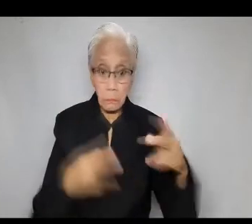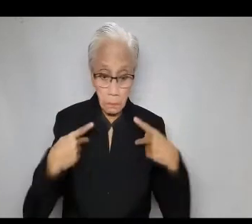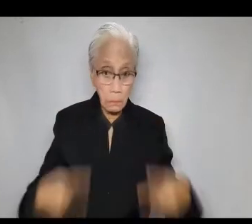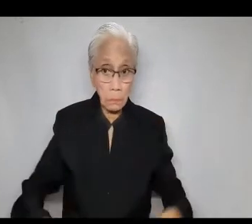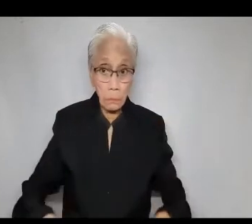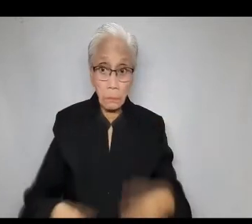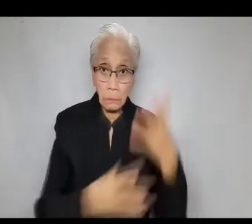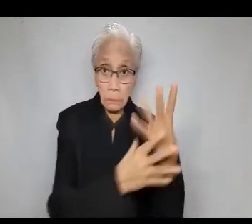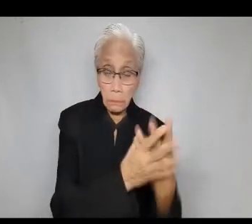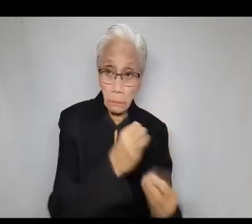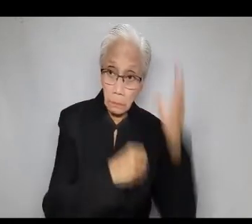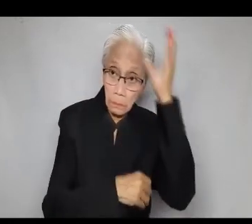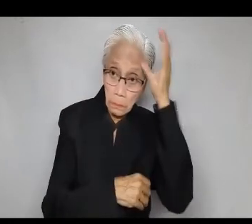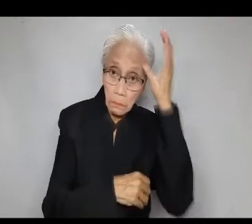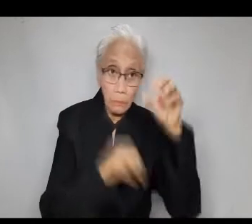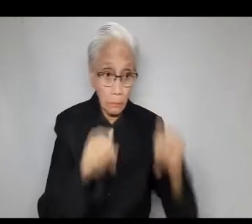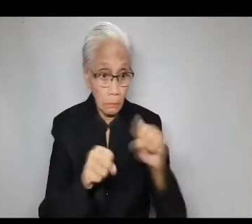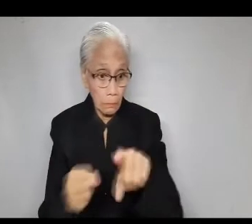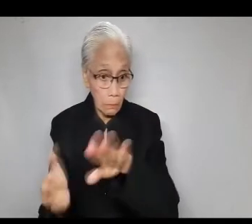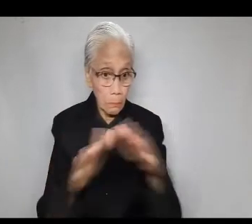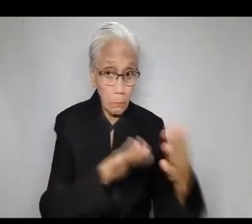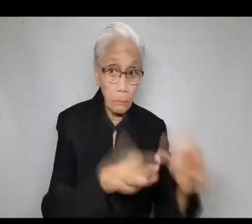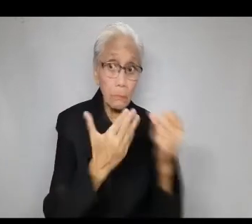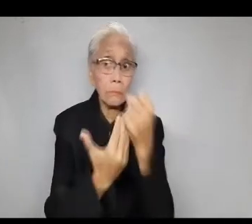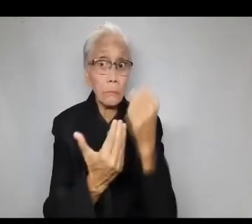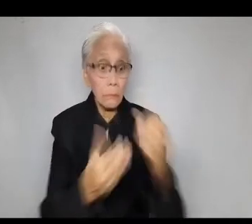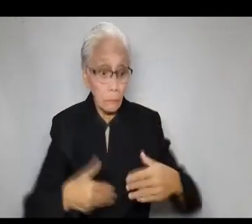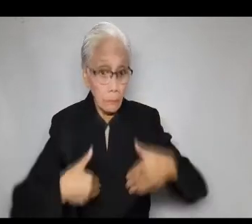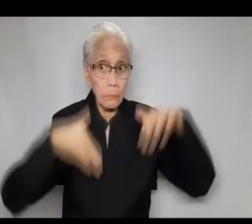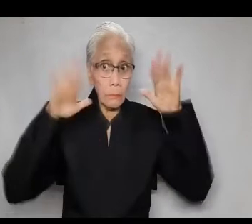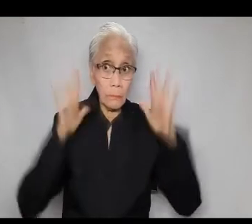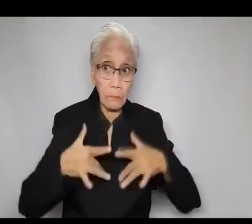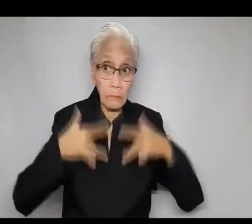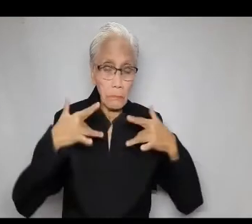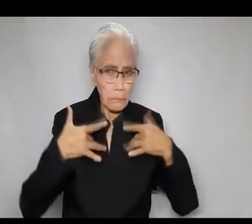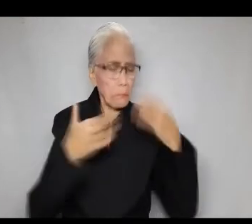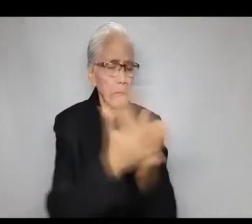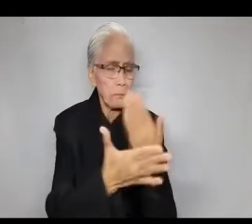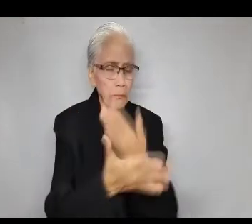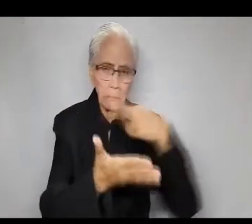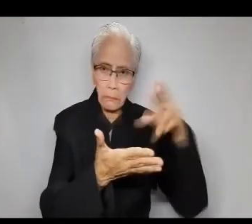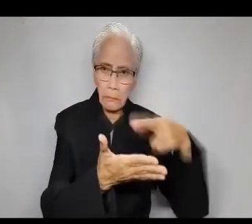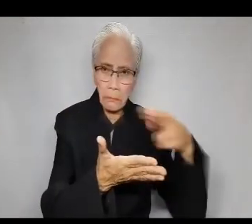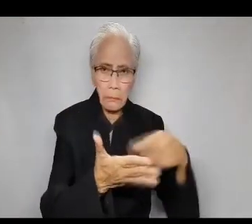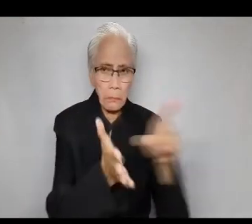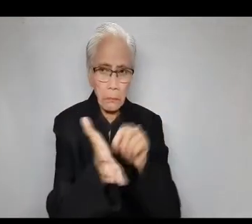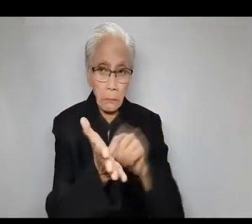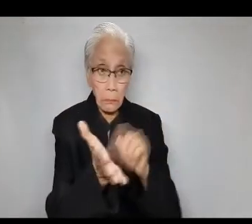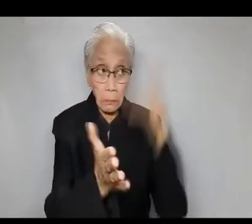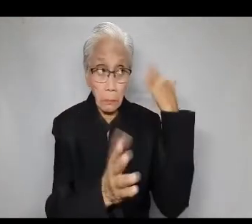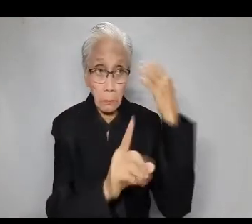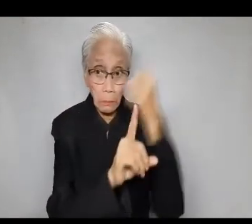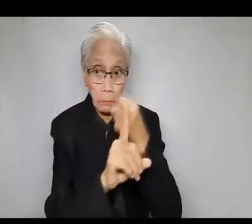cause. Can you die by simply giving up on life? New research published in September